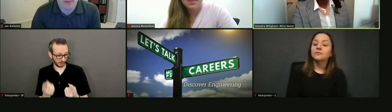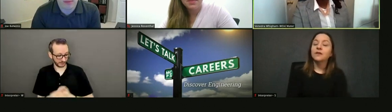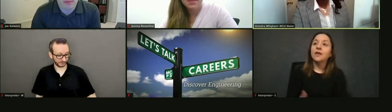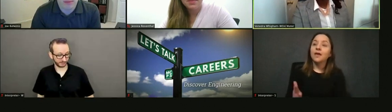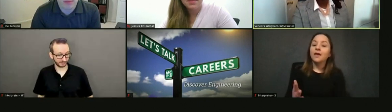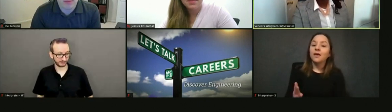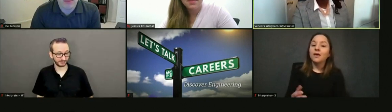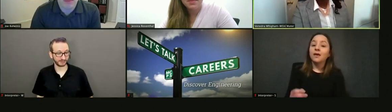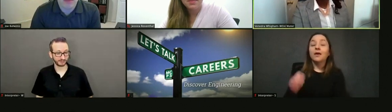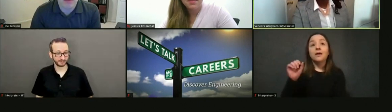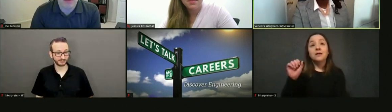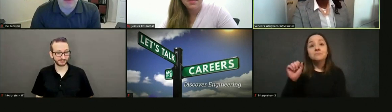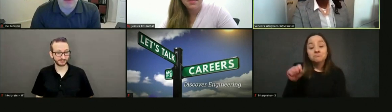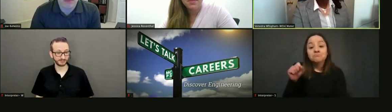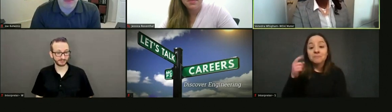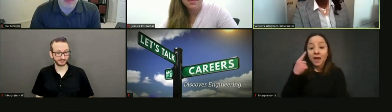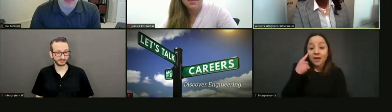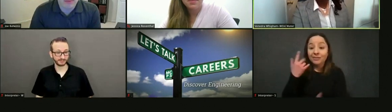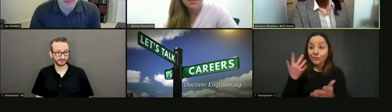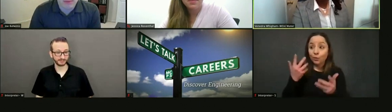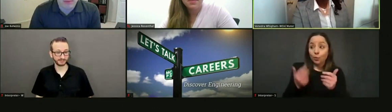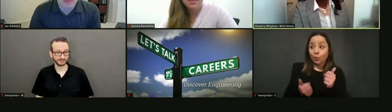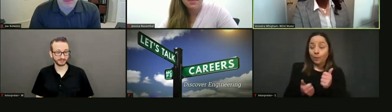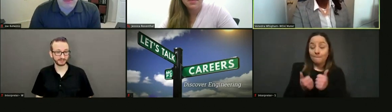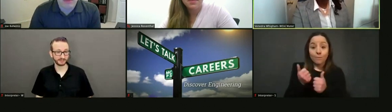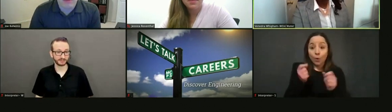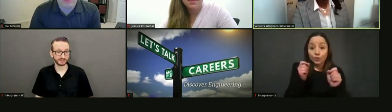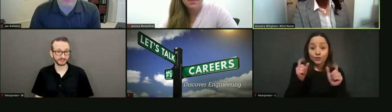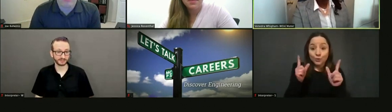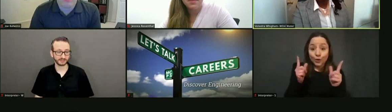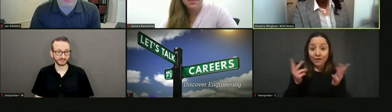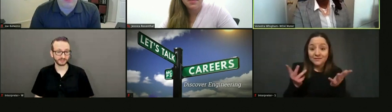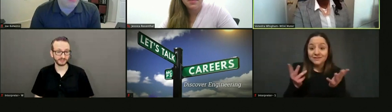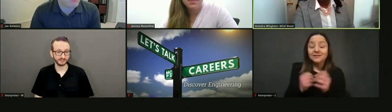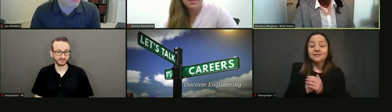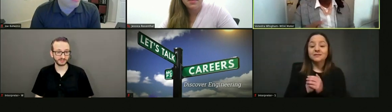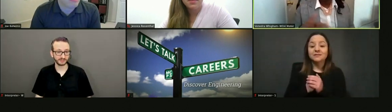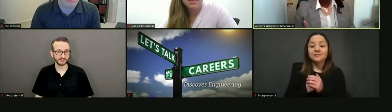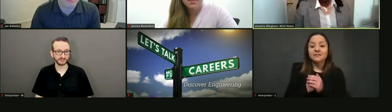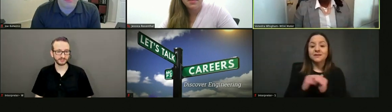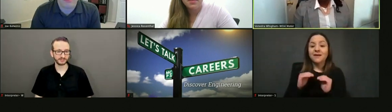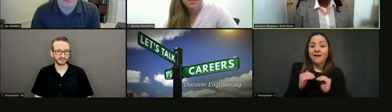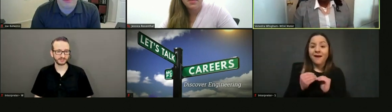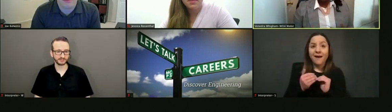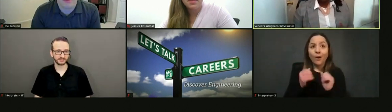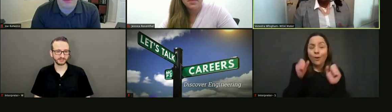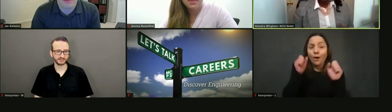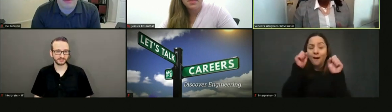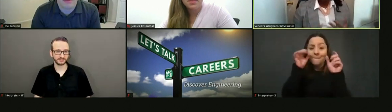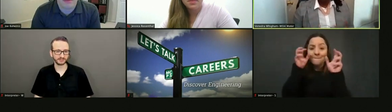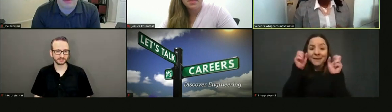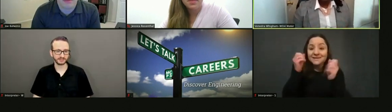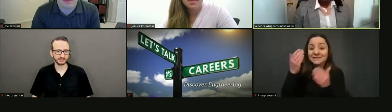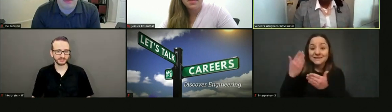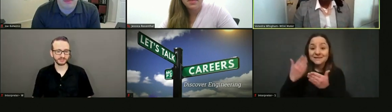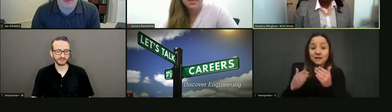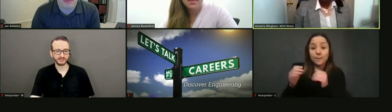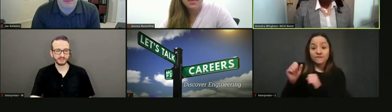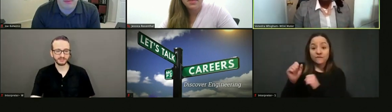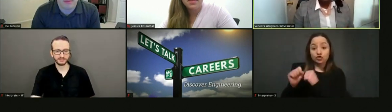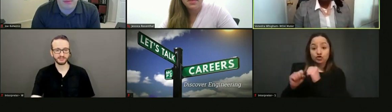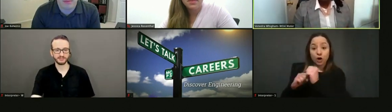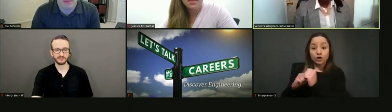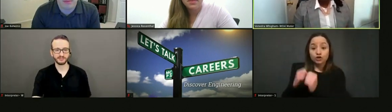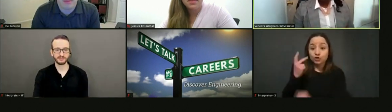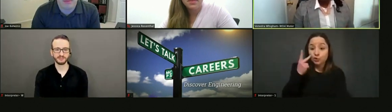Yeah, I think what's been the most surprising is probably how amazing it is that some of the structures that we see every day or that we